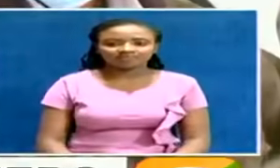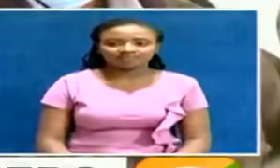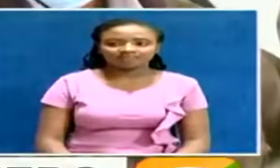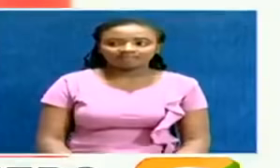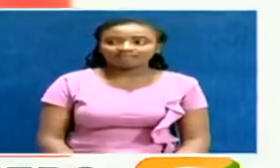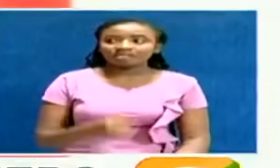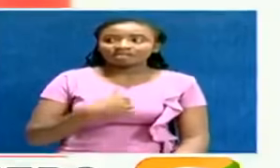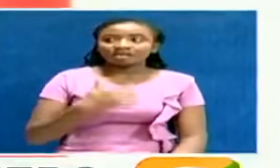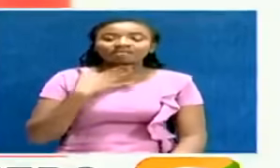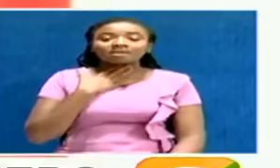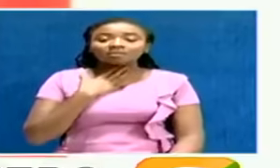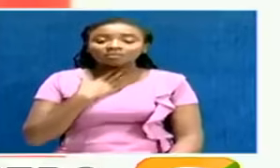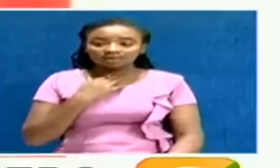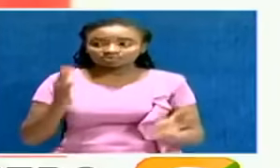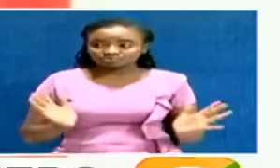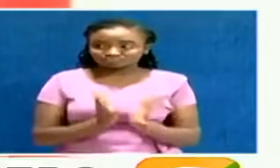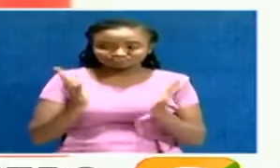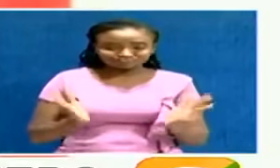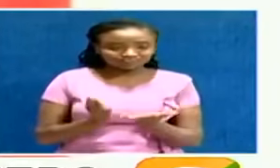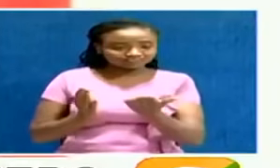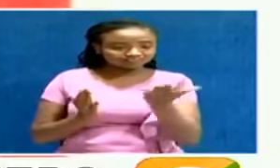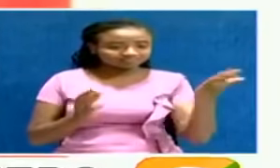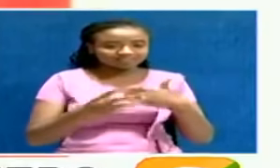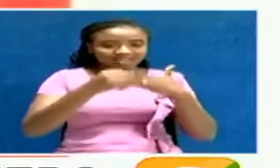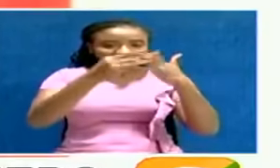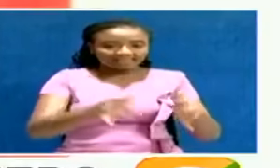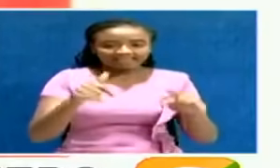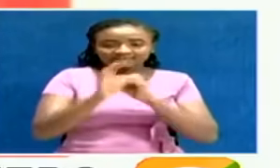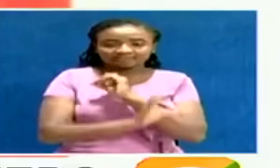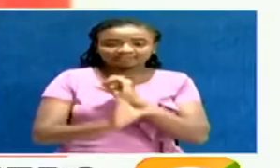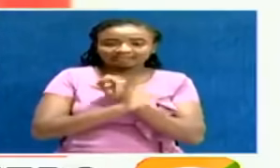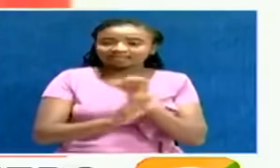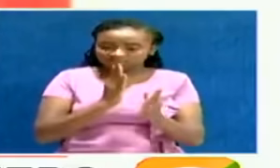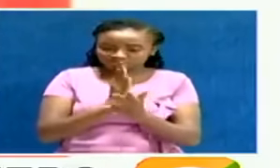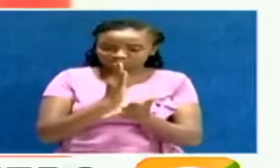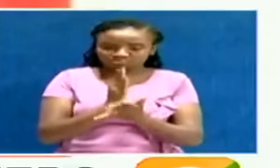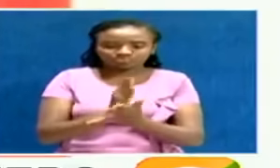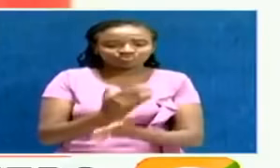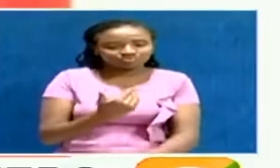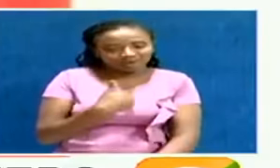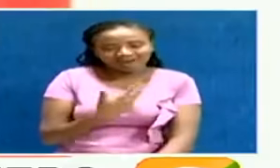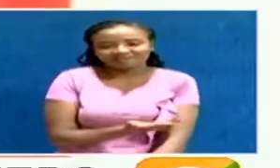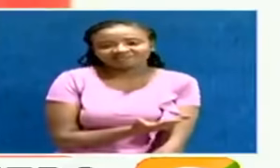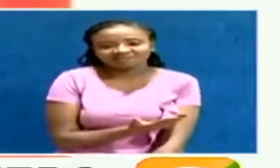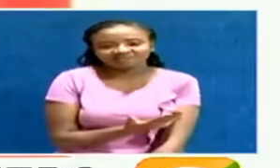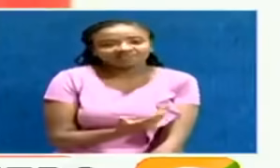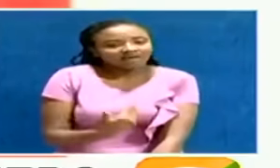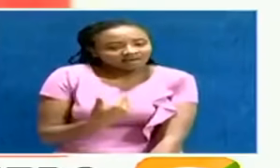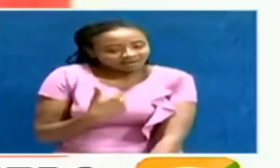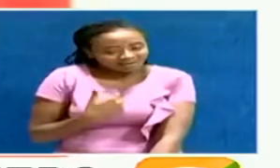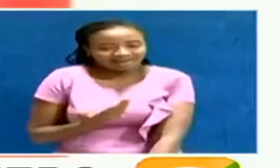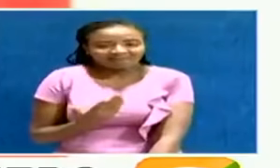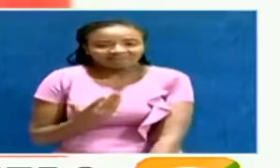I want to persuade leaders in our nation that there is and there exists a